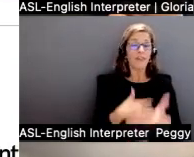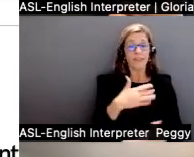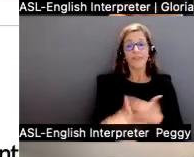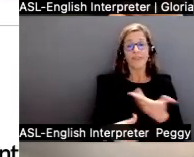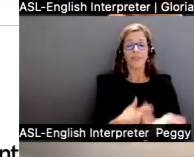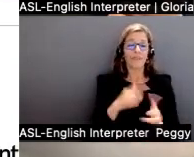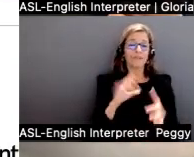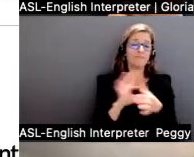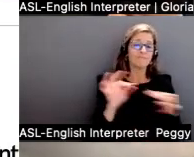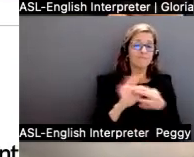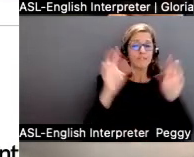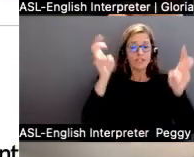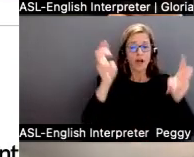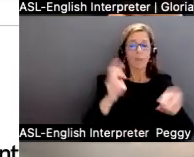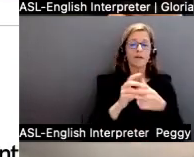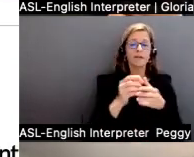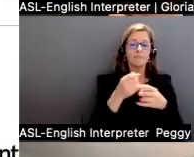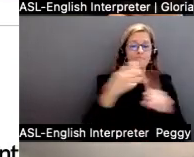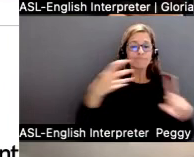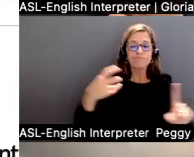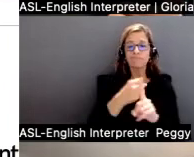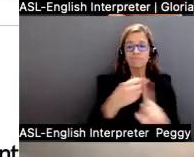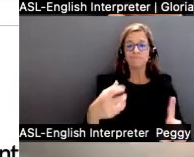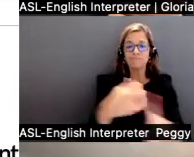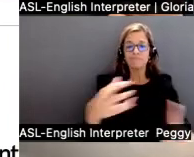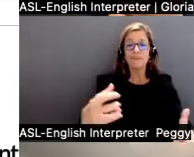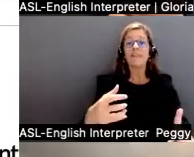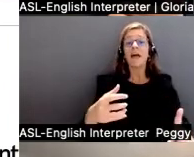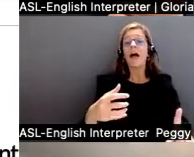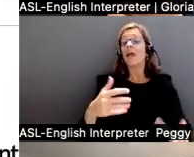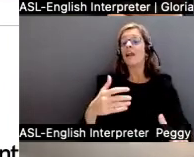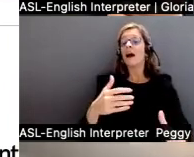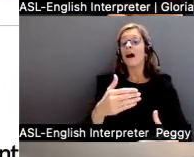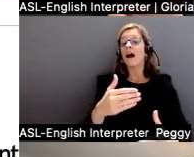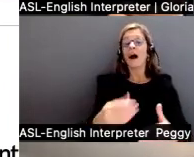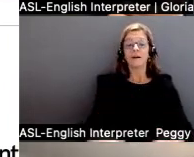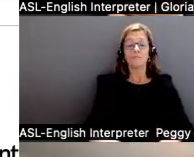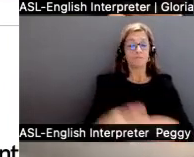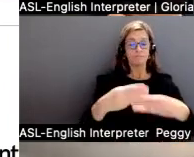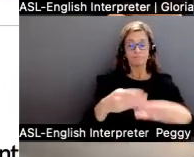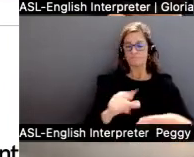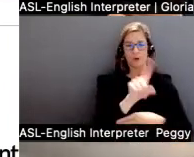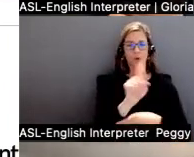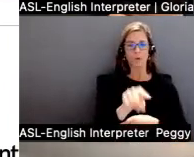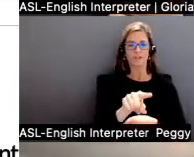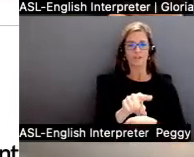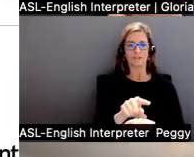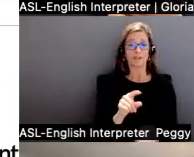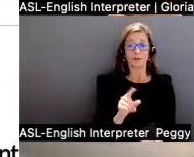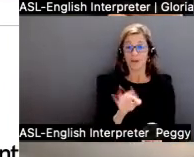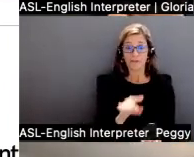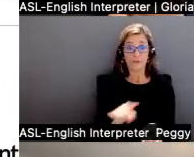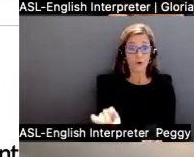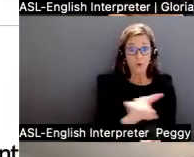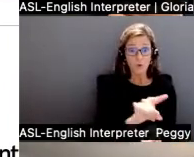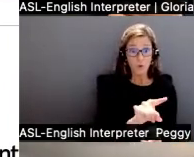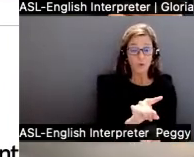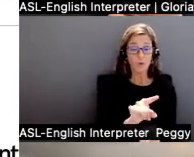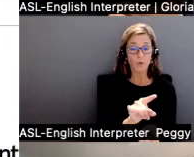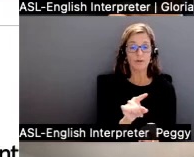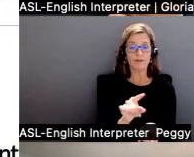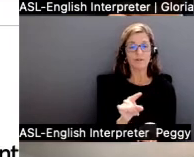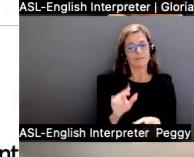specific concept, and then I can ask you questions right here. So if any of you would actually have gone